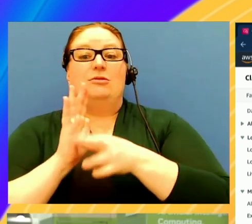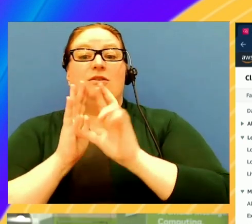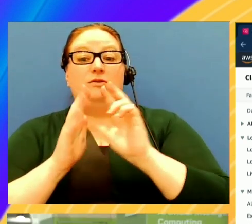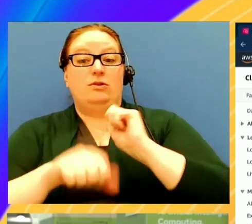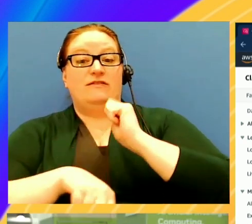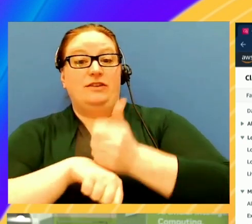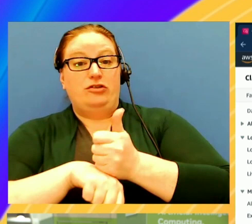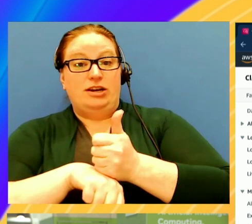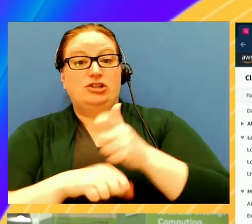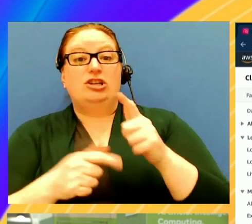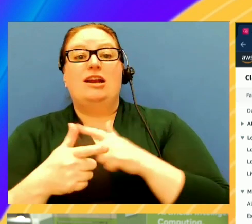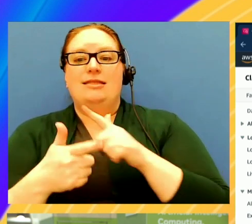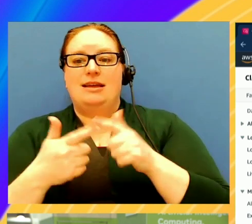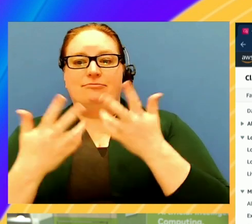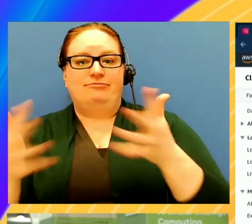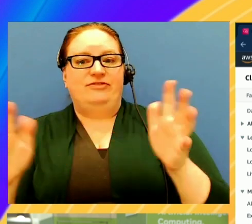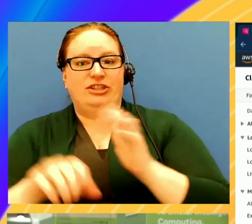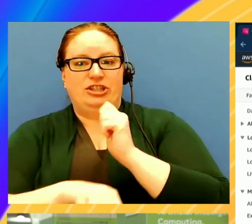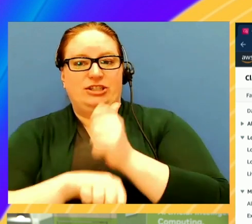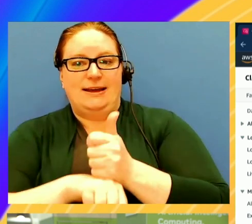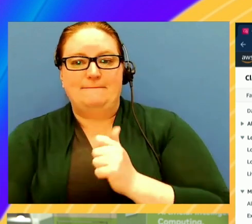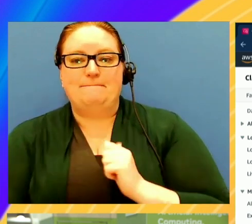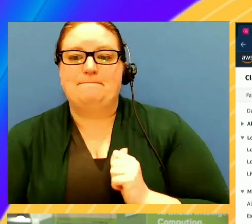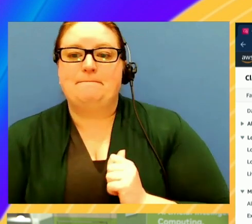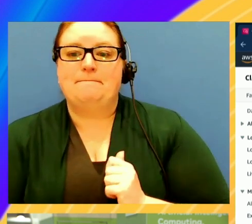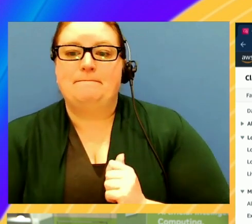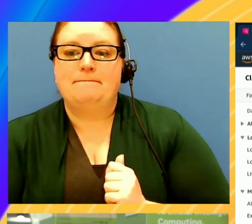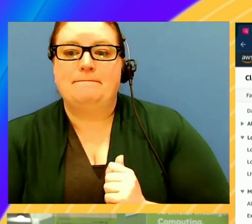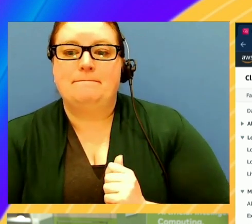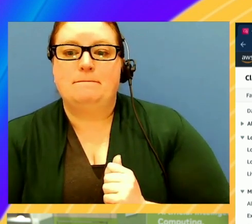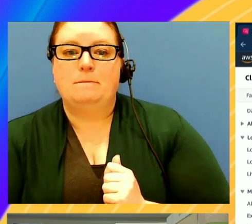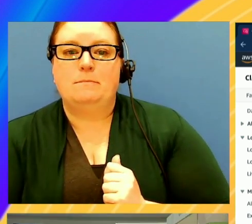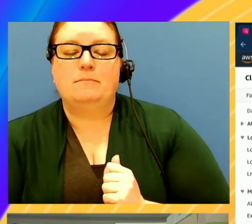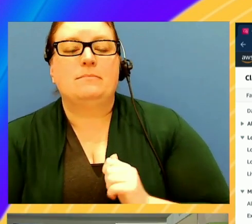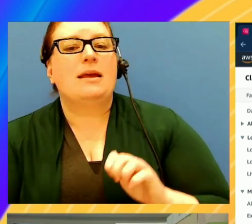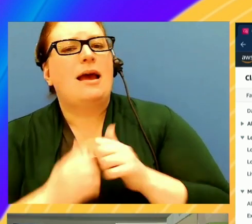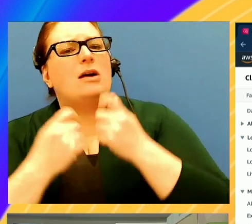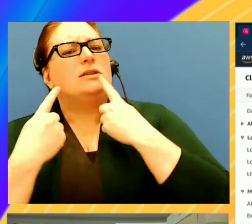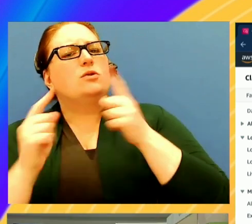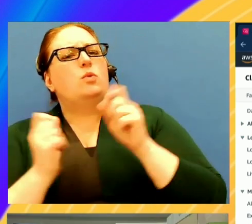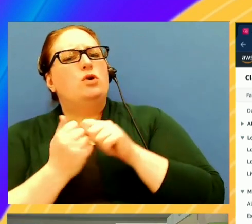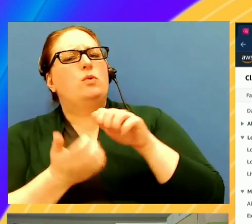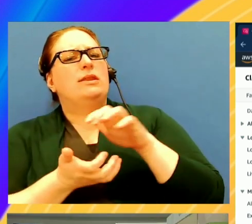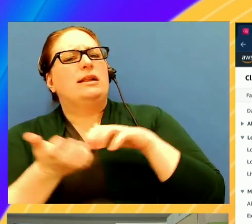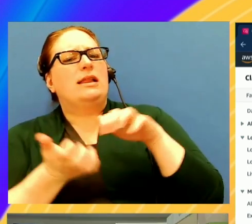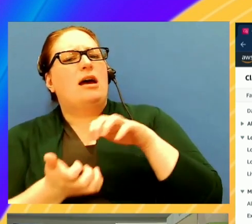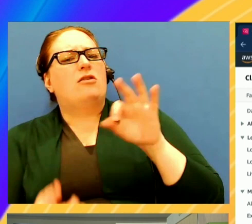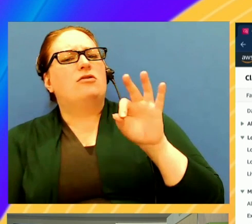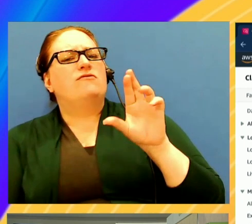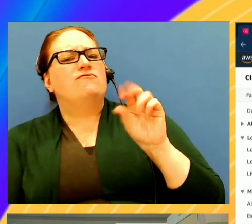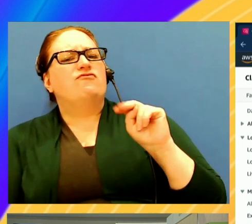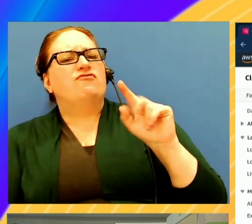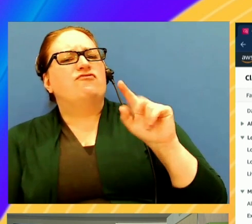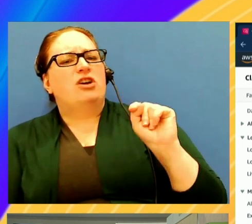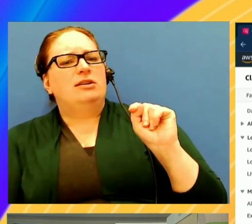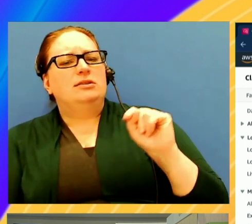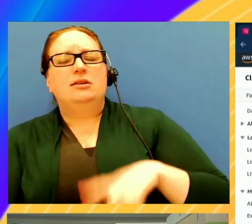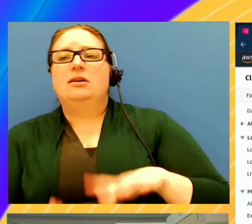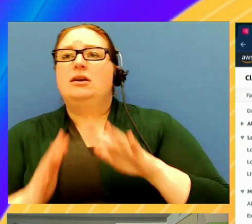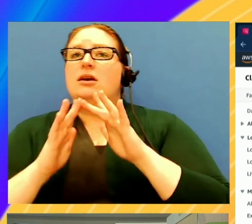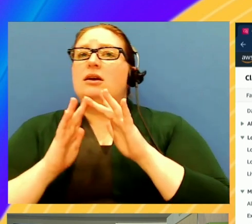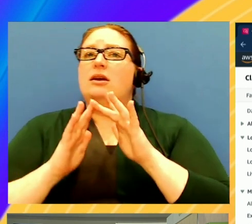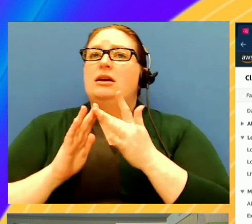you are all set. How does it work with CloudFront? Internet Monitor,